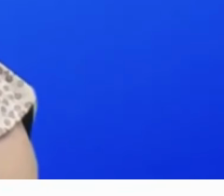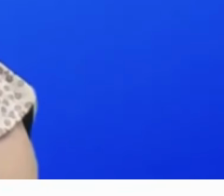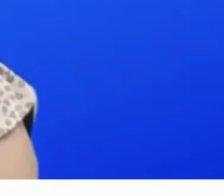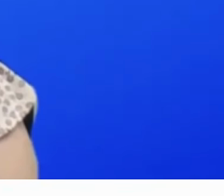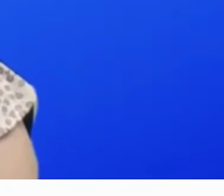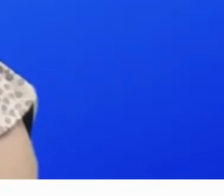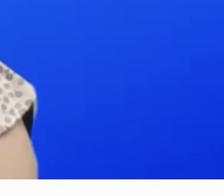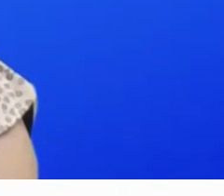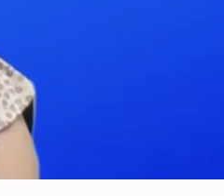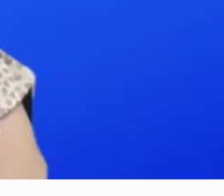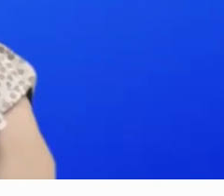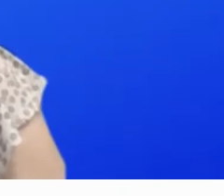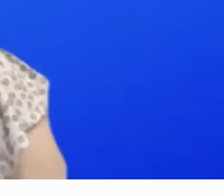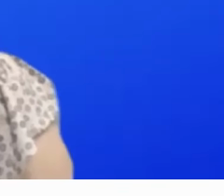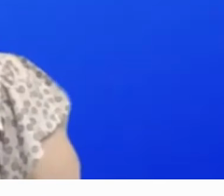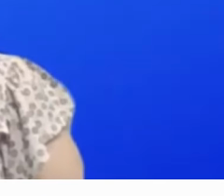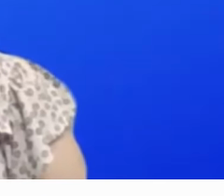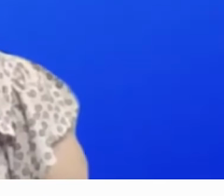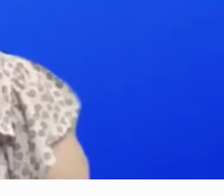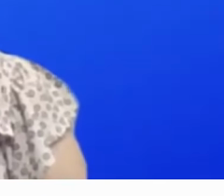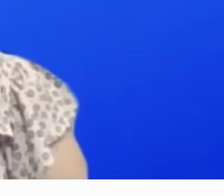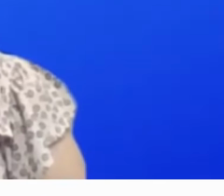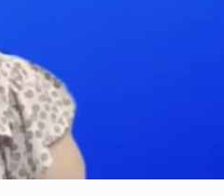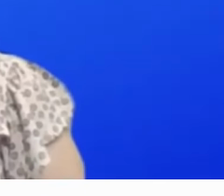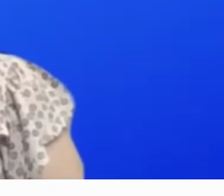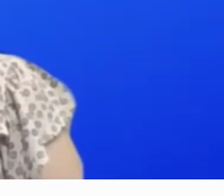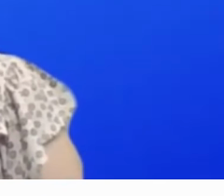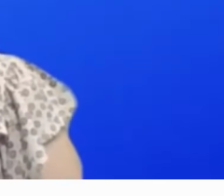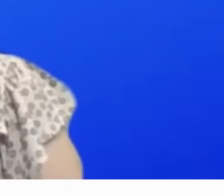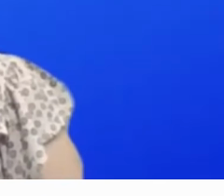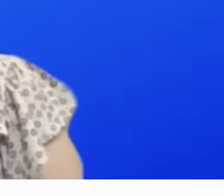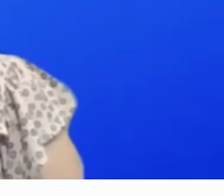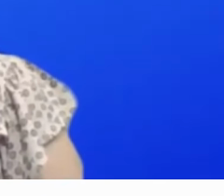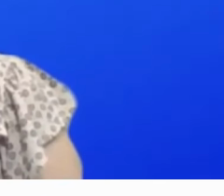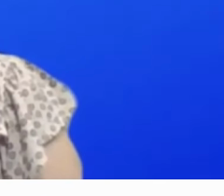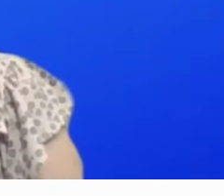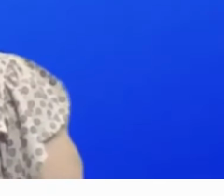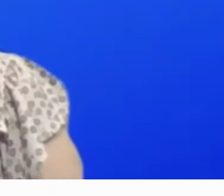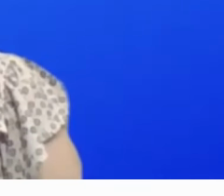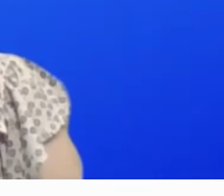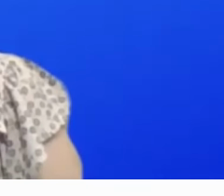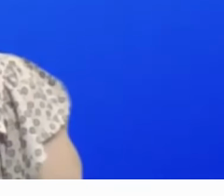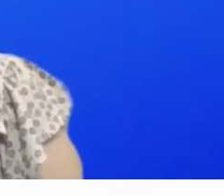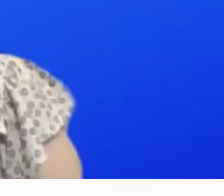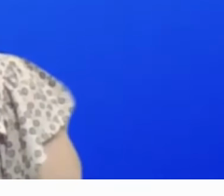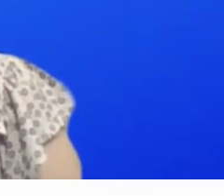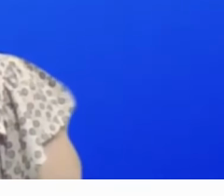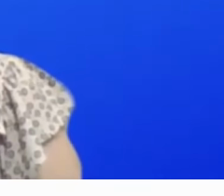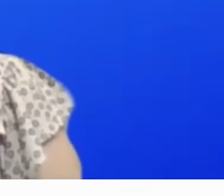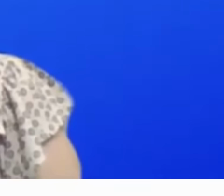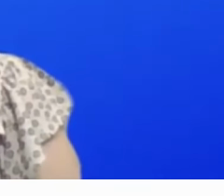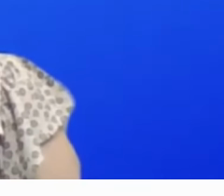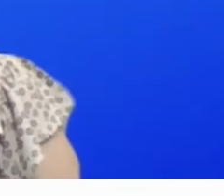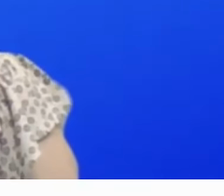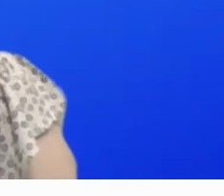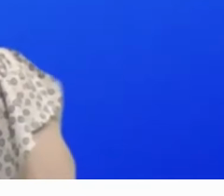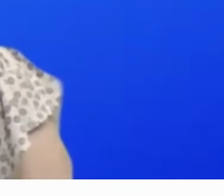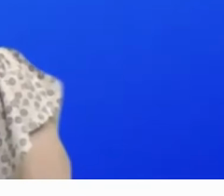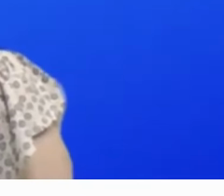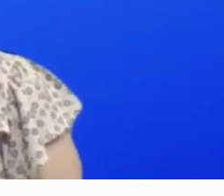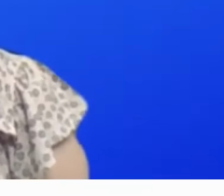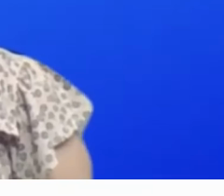used grant funds. We had some provider relief funds that we were able to purchase technology, iPads and